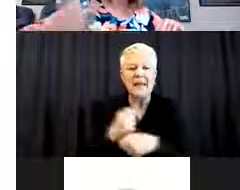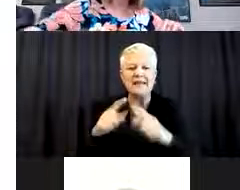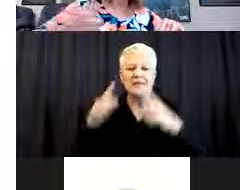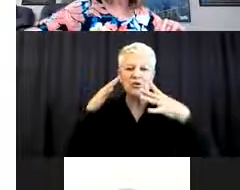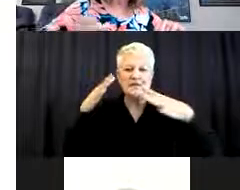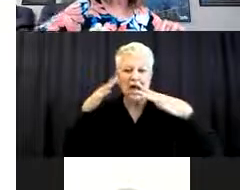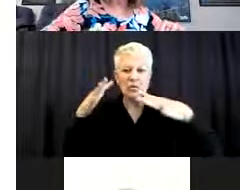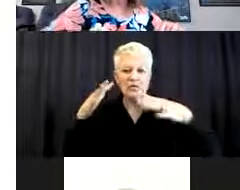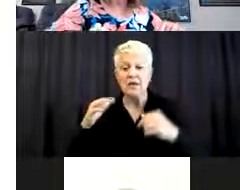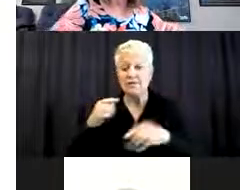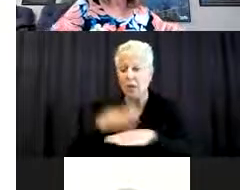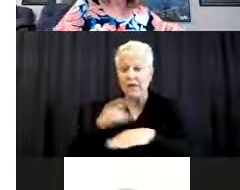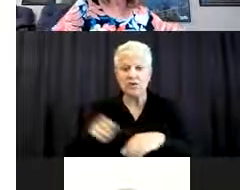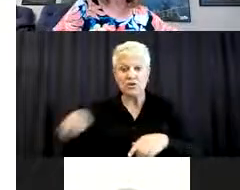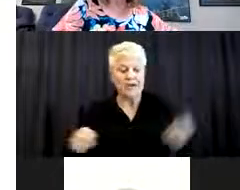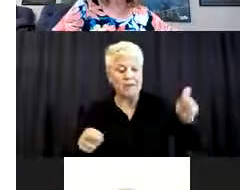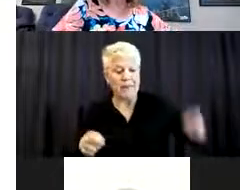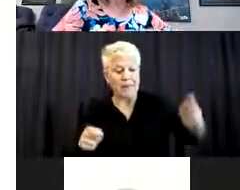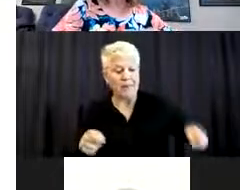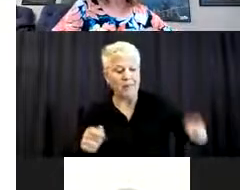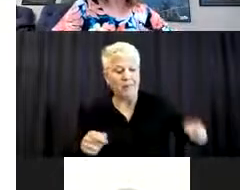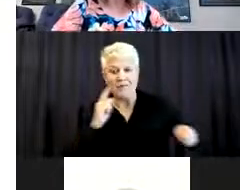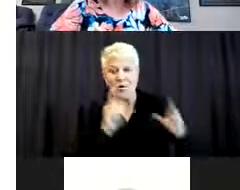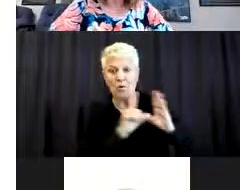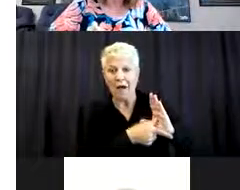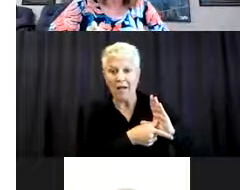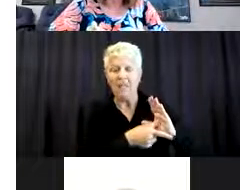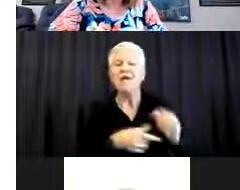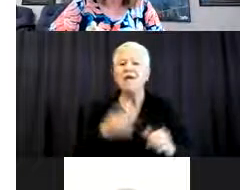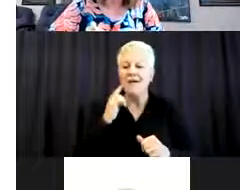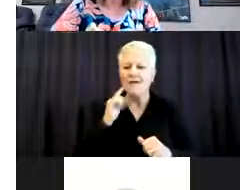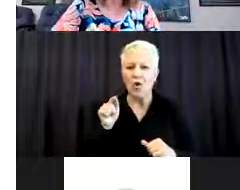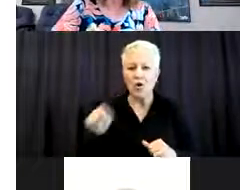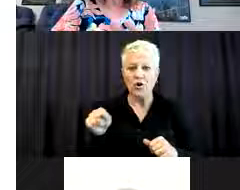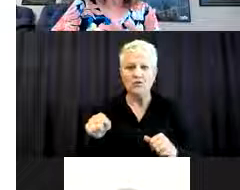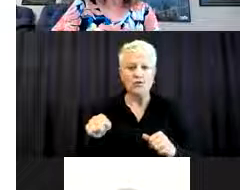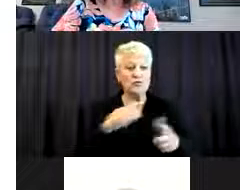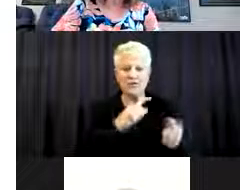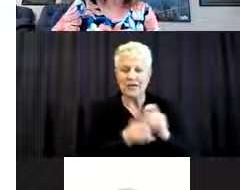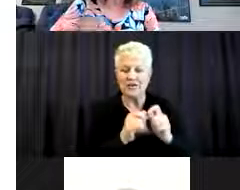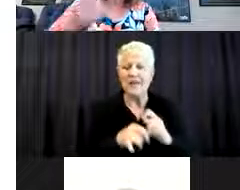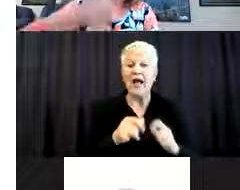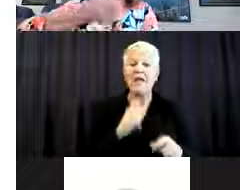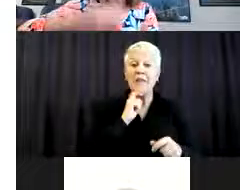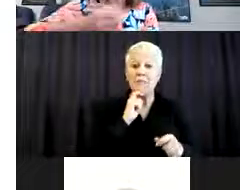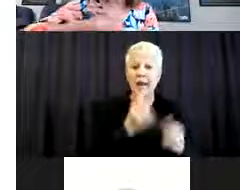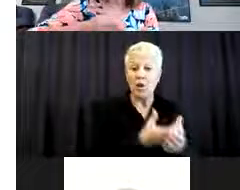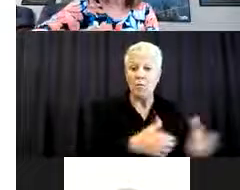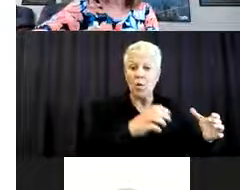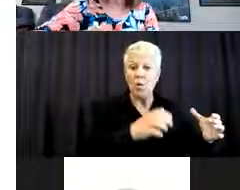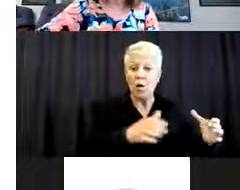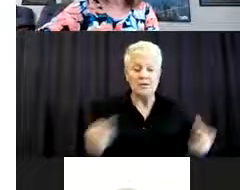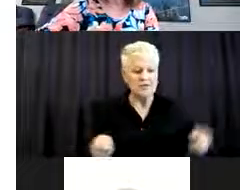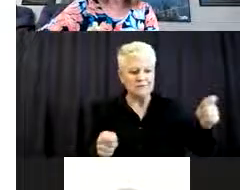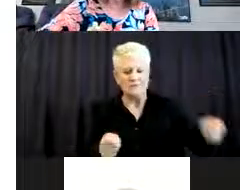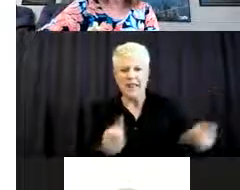once she had been doing the banging on the floor thing for a while, in order to kind of mix it up, the metal bowl was introduced so that she made a